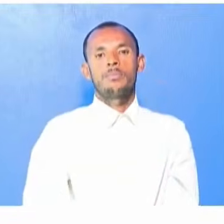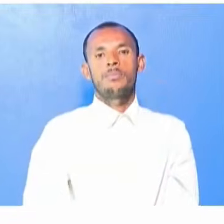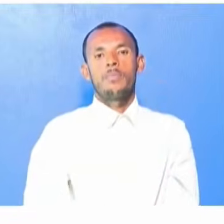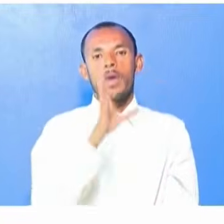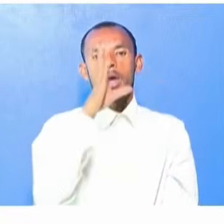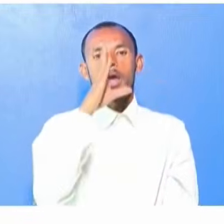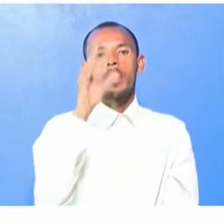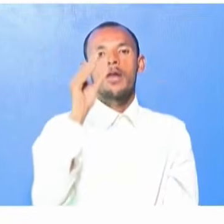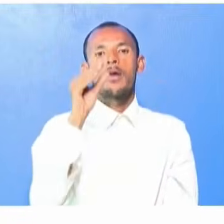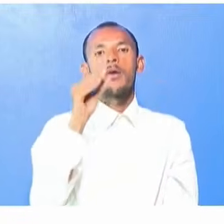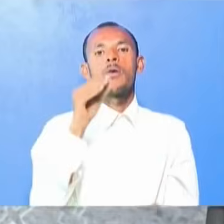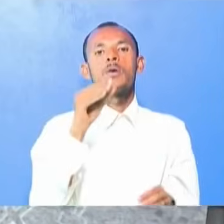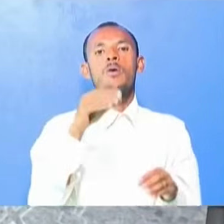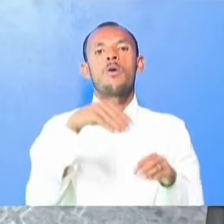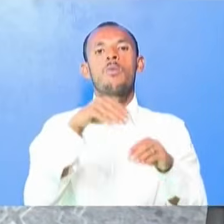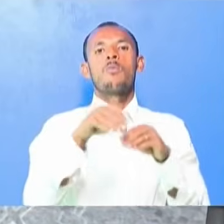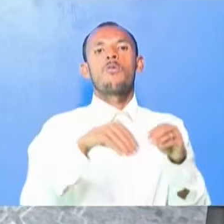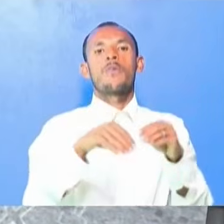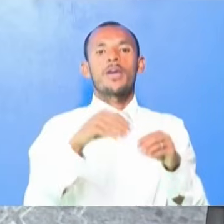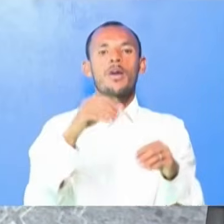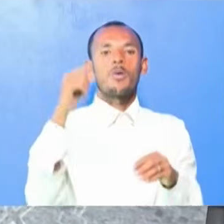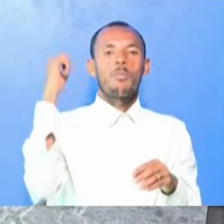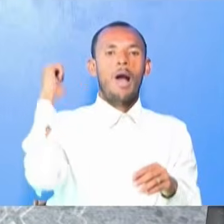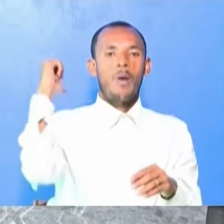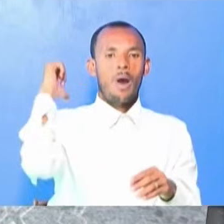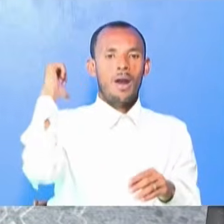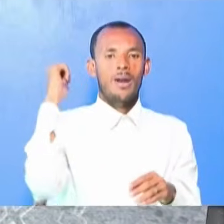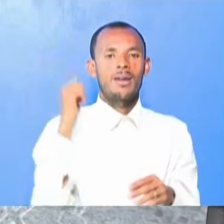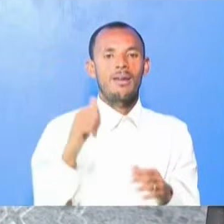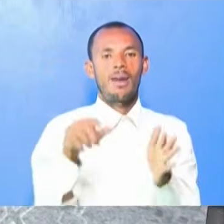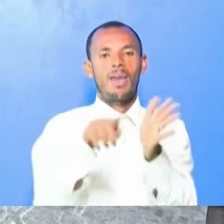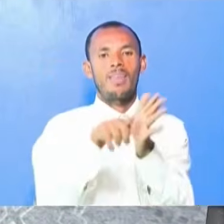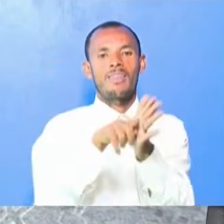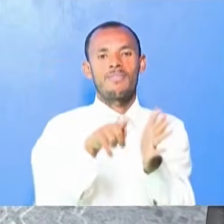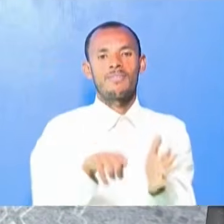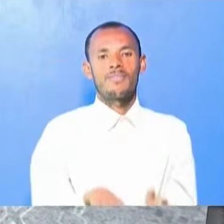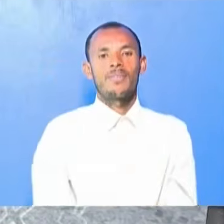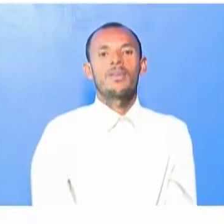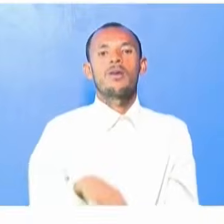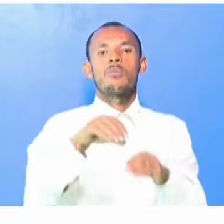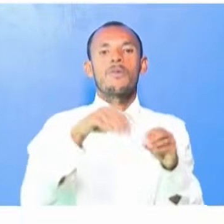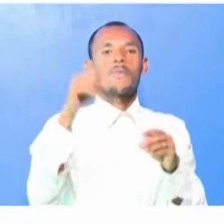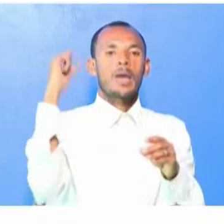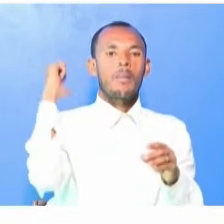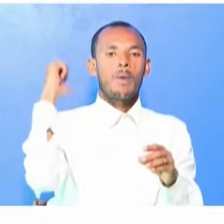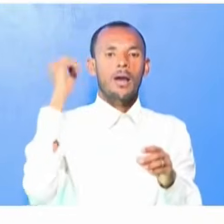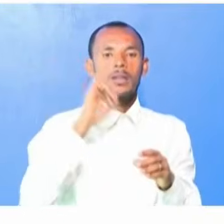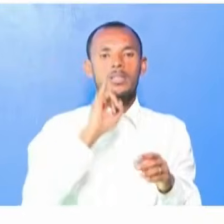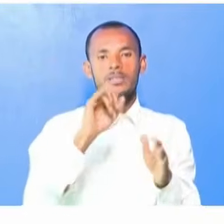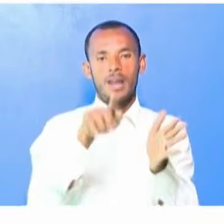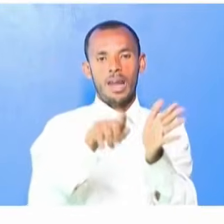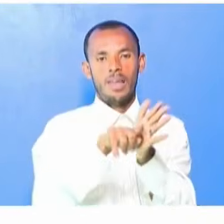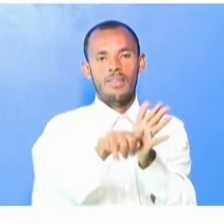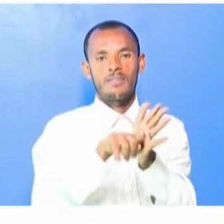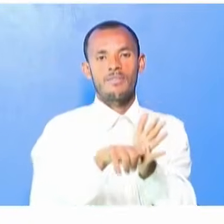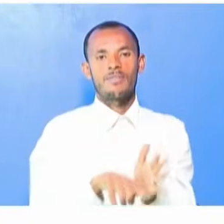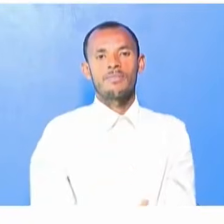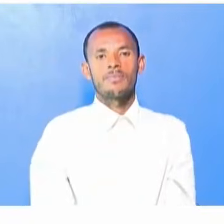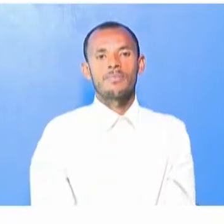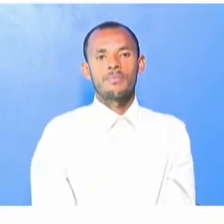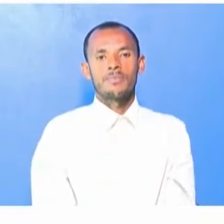and moving backward also is negative. So moving backward,